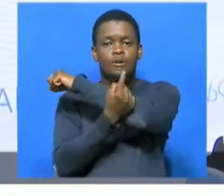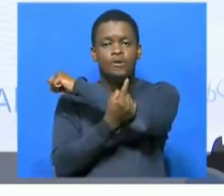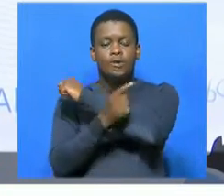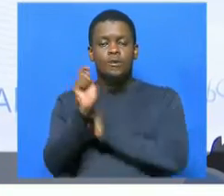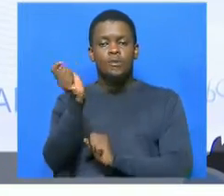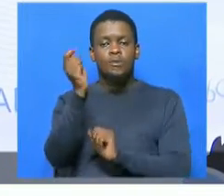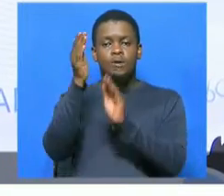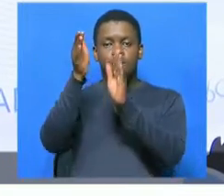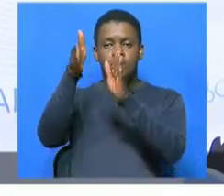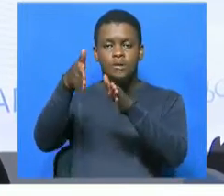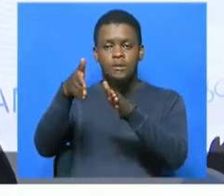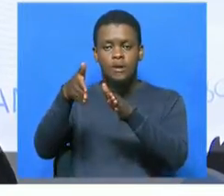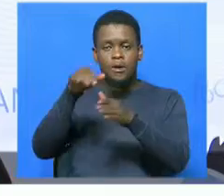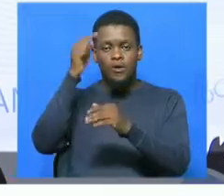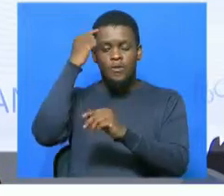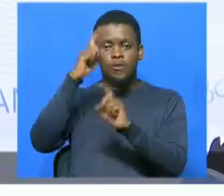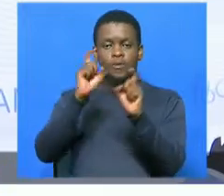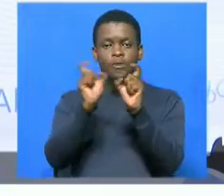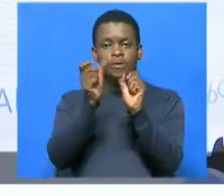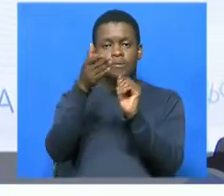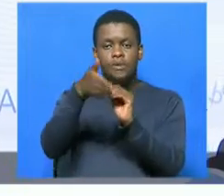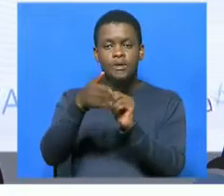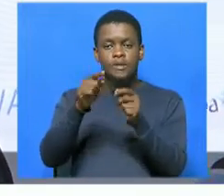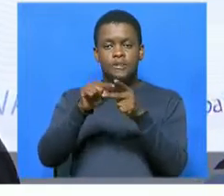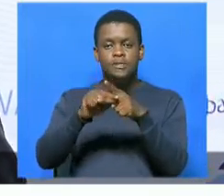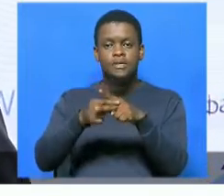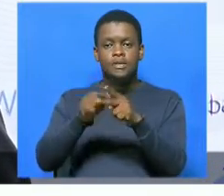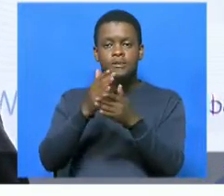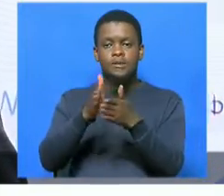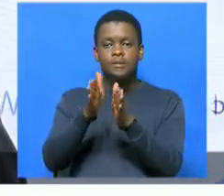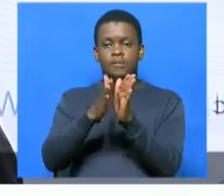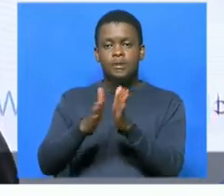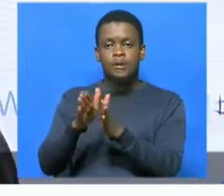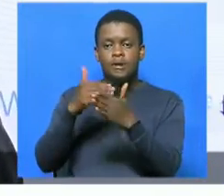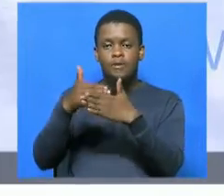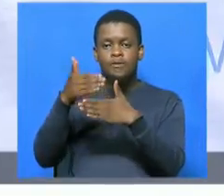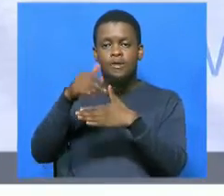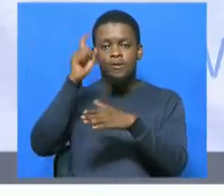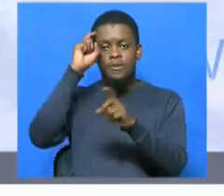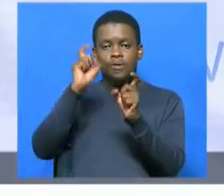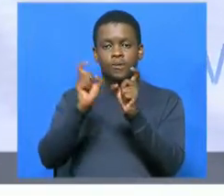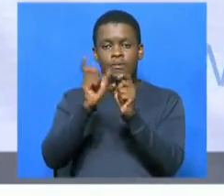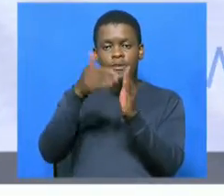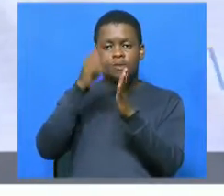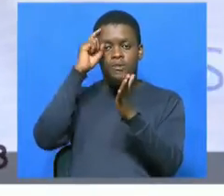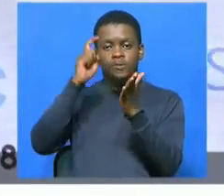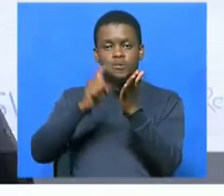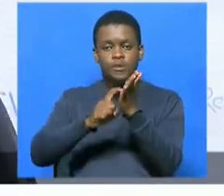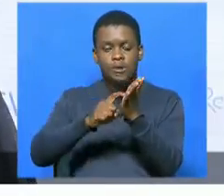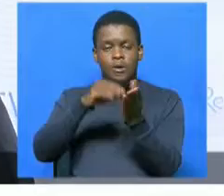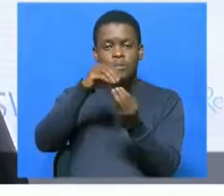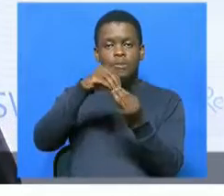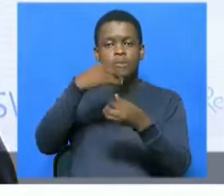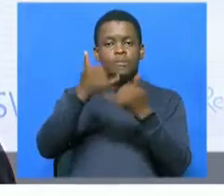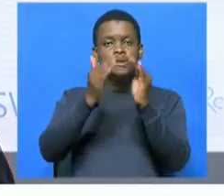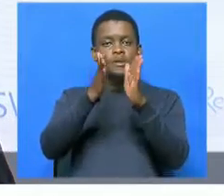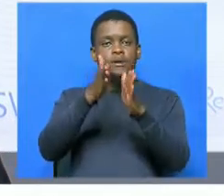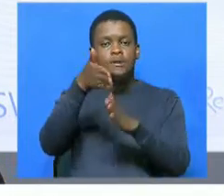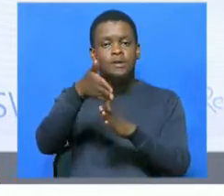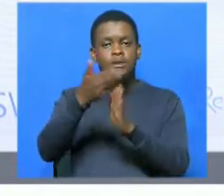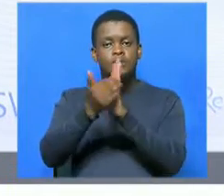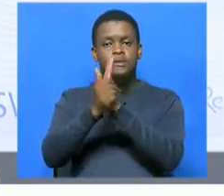Rababona tournament coming up, I started preparing. During the tournament, I realized there was a lot of competition from other players. This is the first time I won my